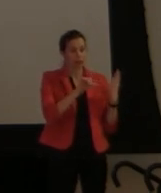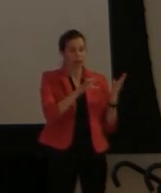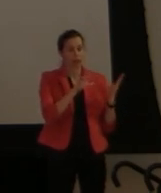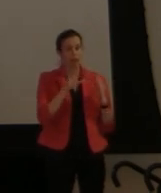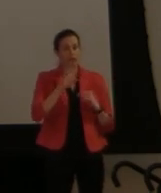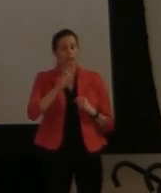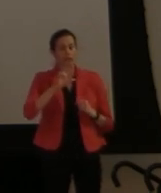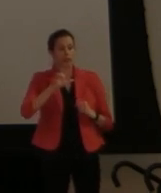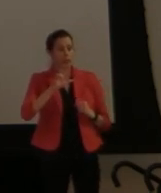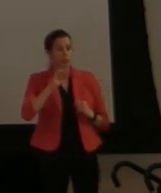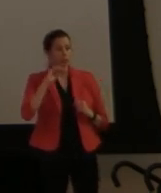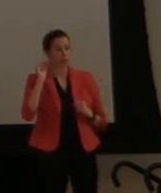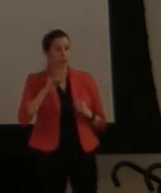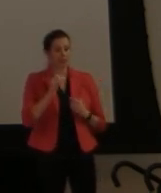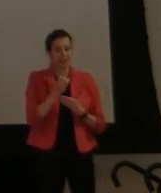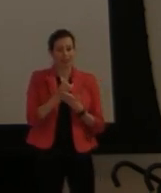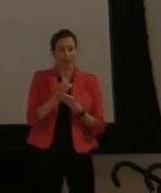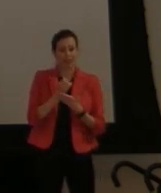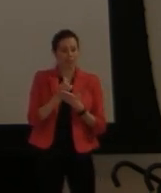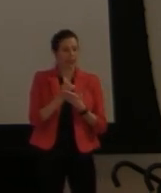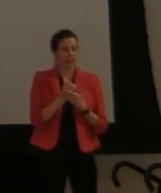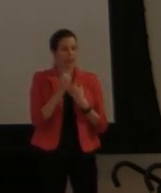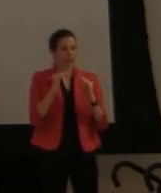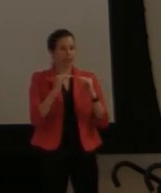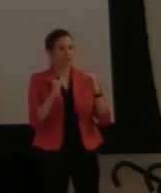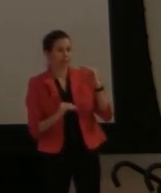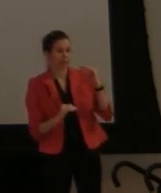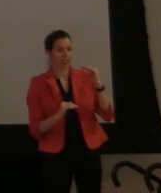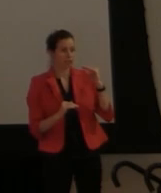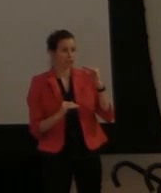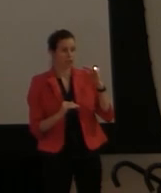and 73% are economically disadvantaged.